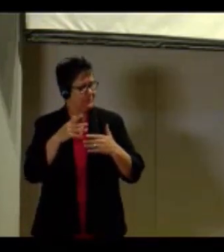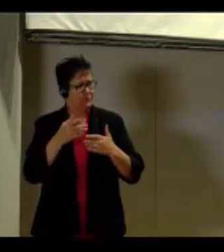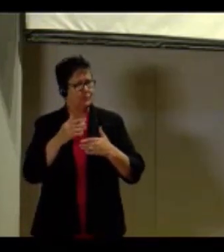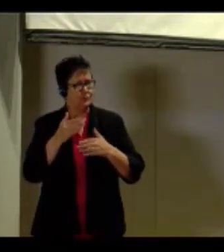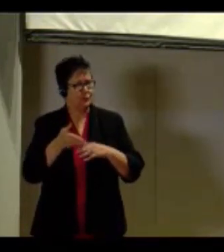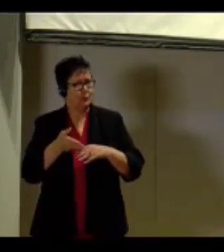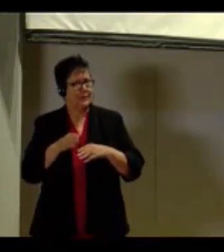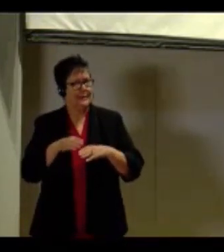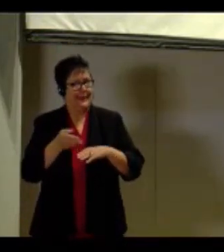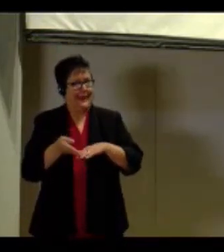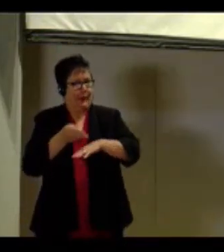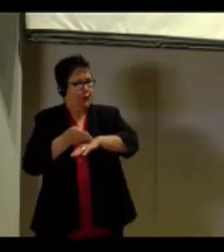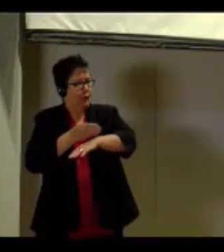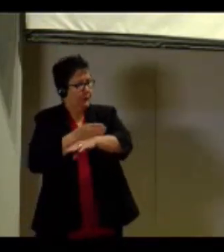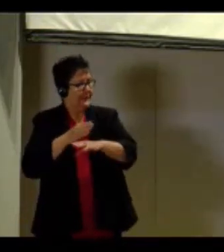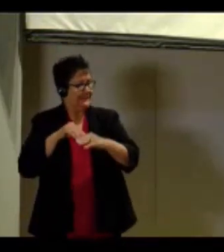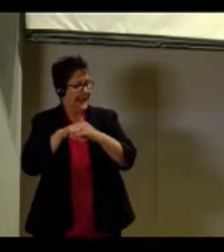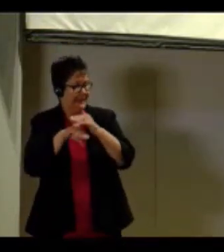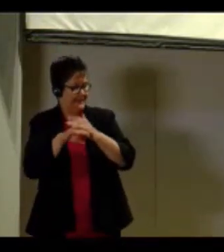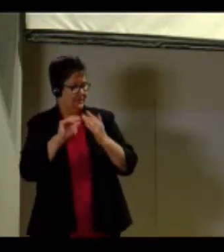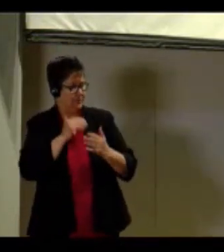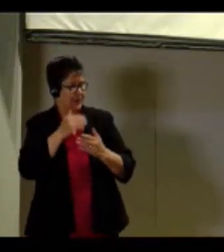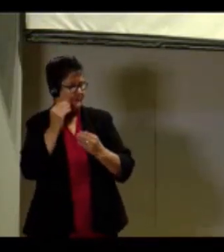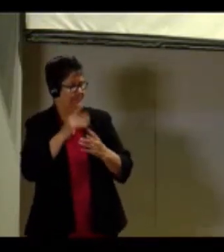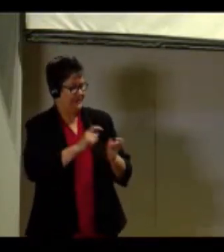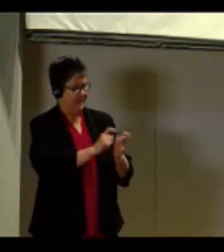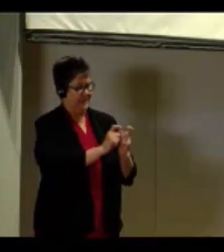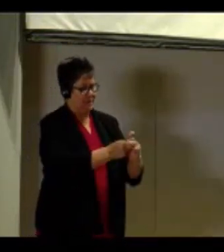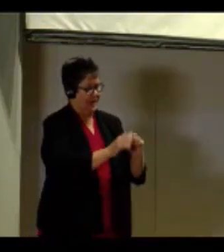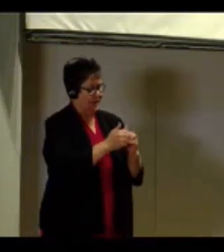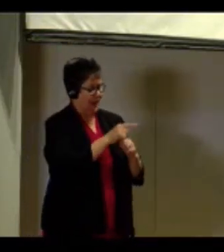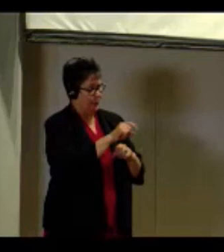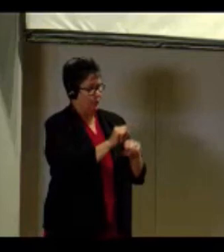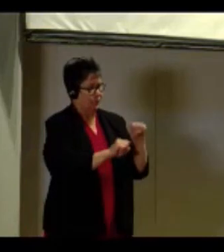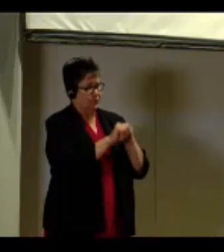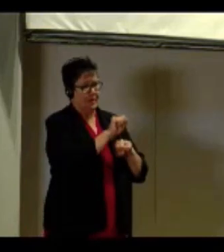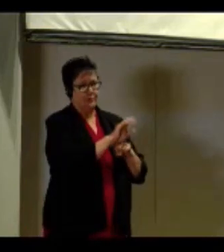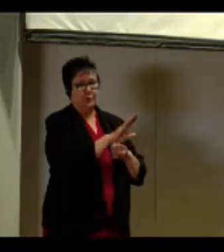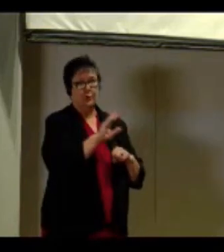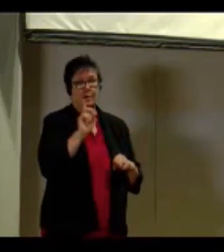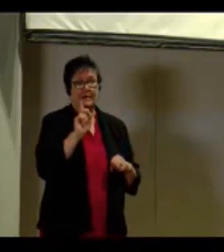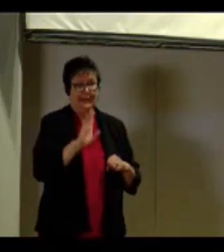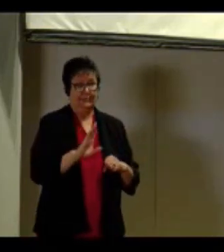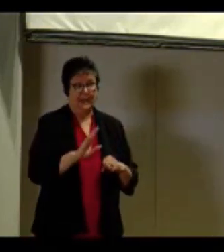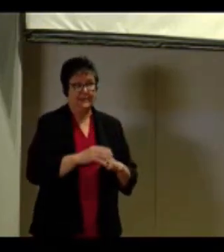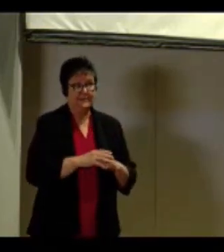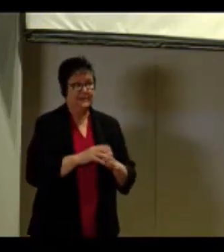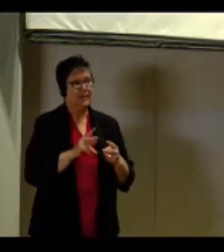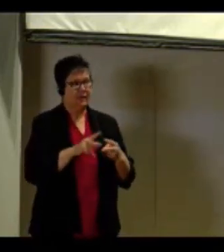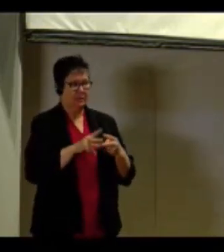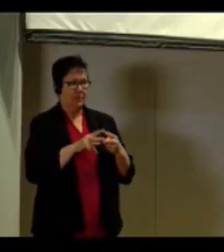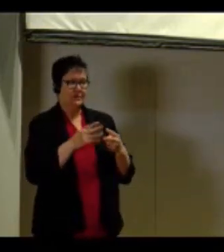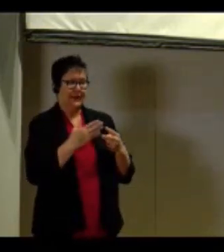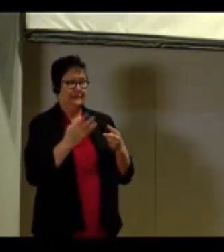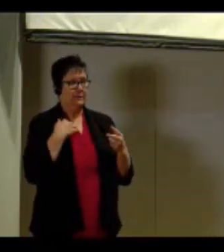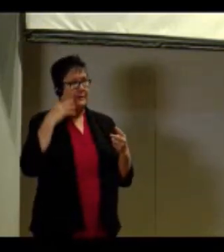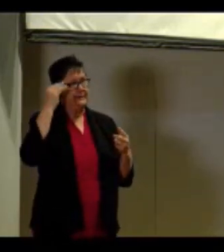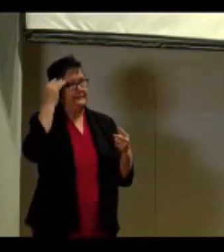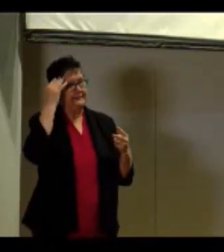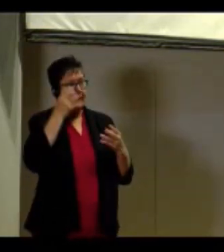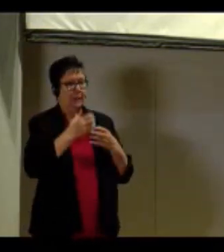increasing access to our information by changing the way they structure their databases? So those are two things we thought about a